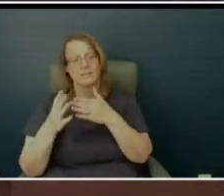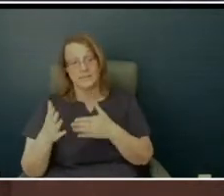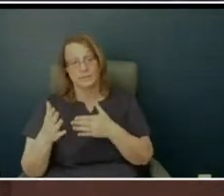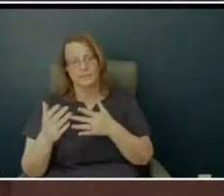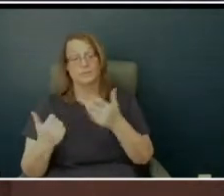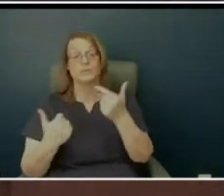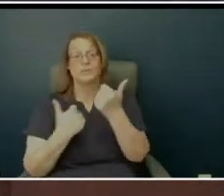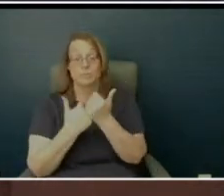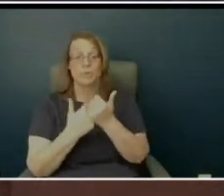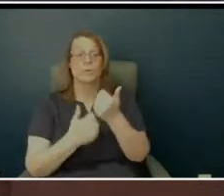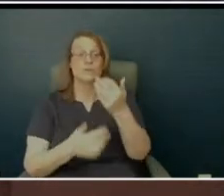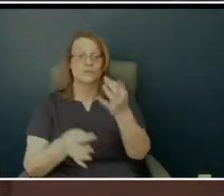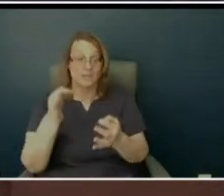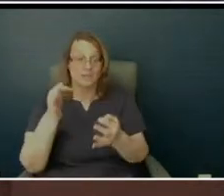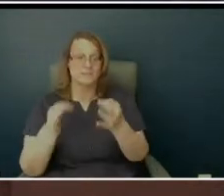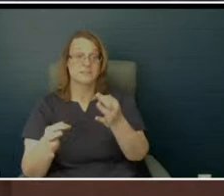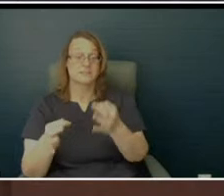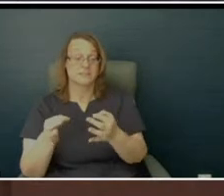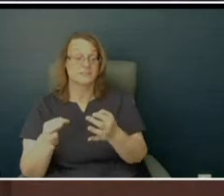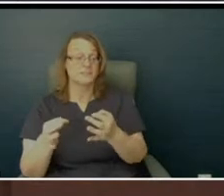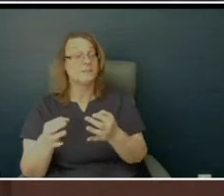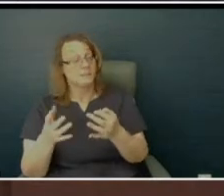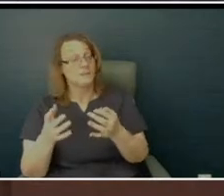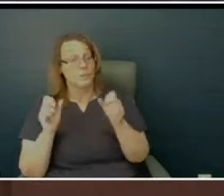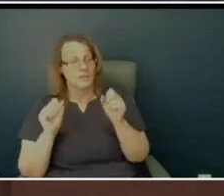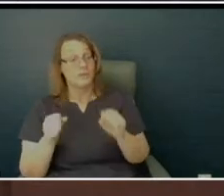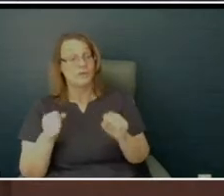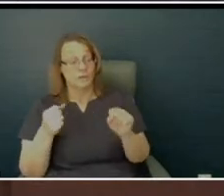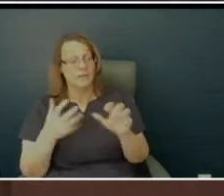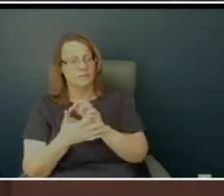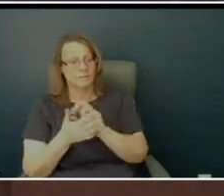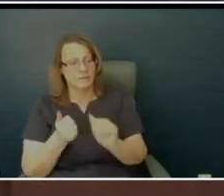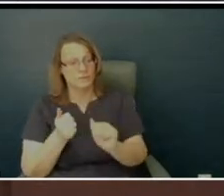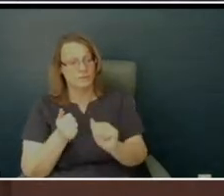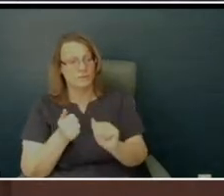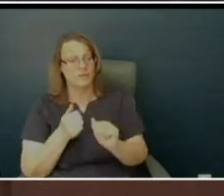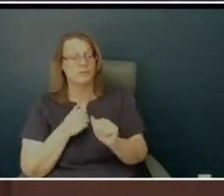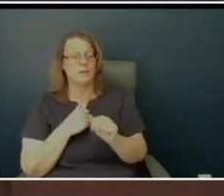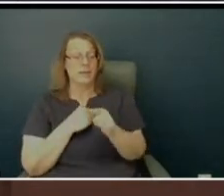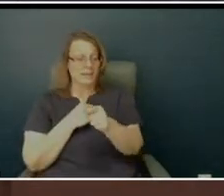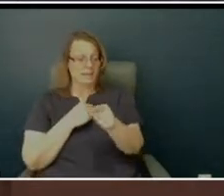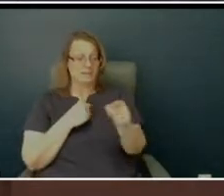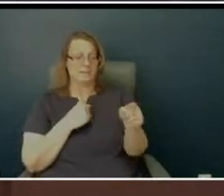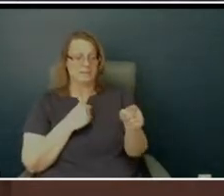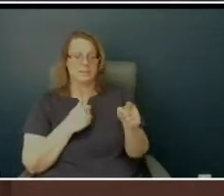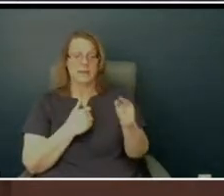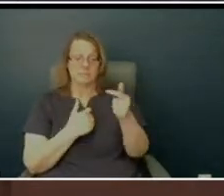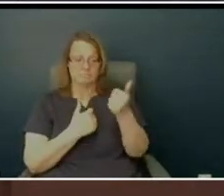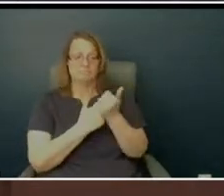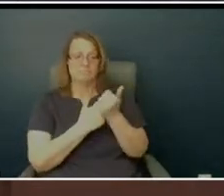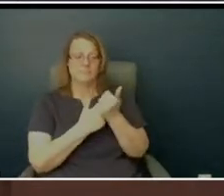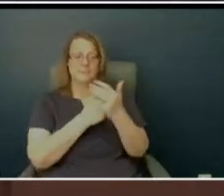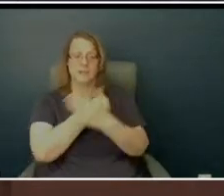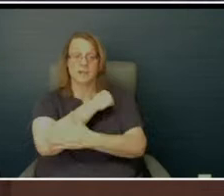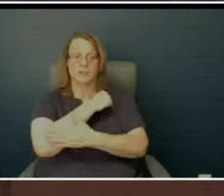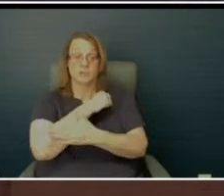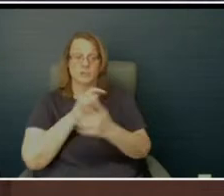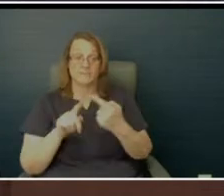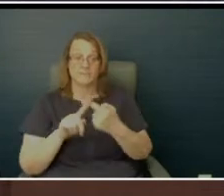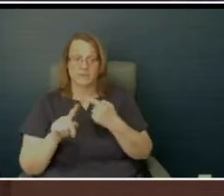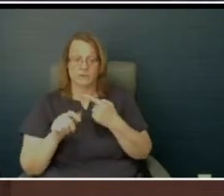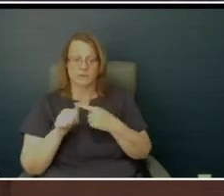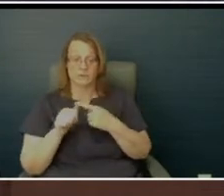when it was in grave peril, who put their country first when the leader of the free world